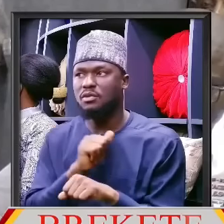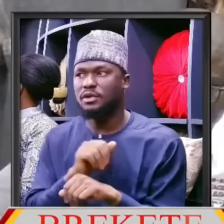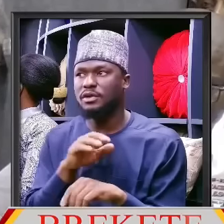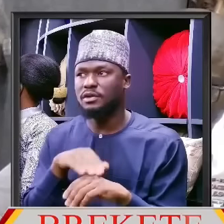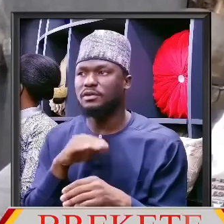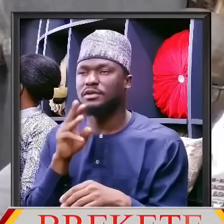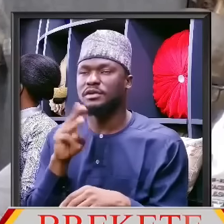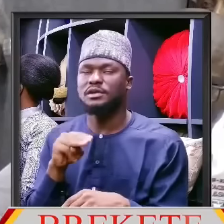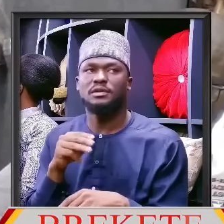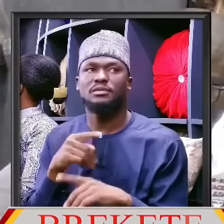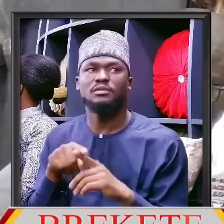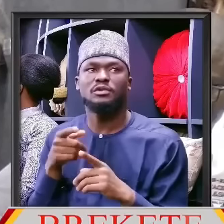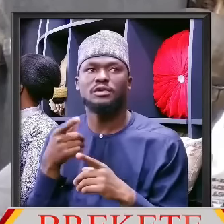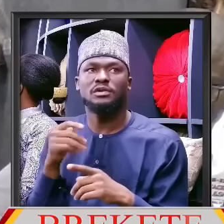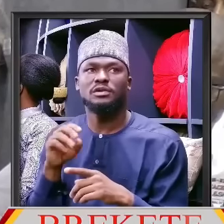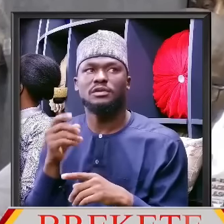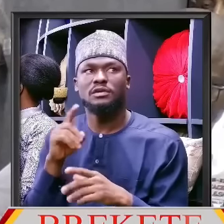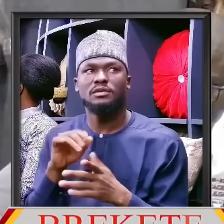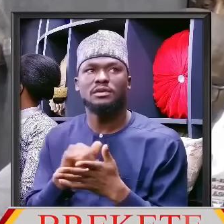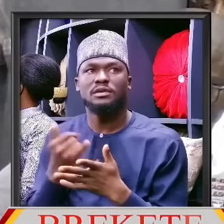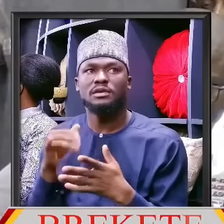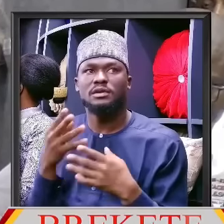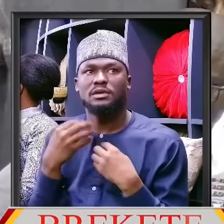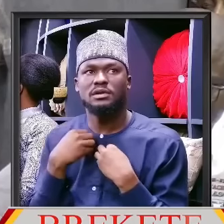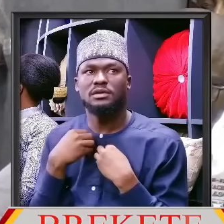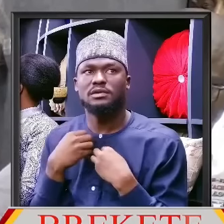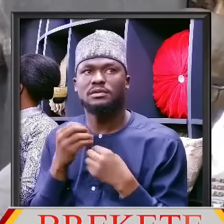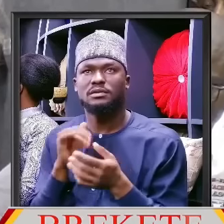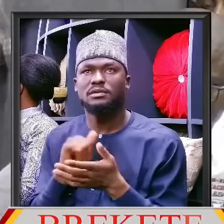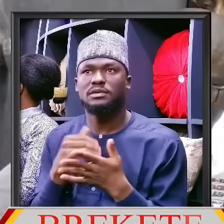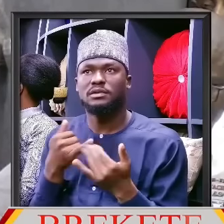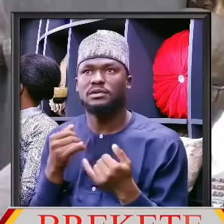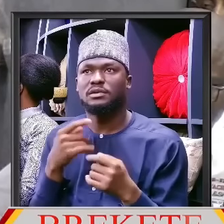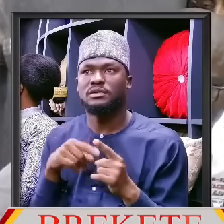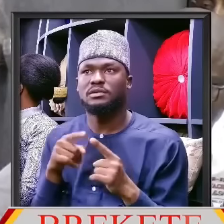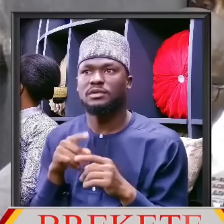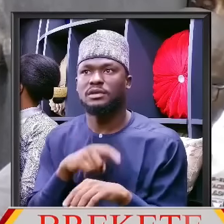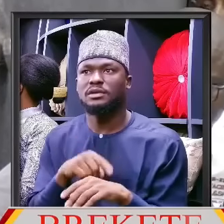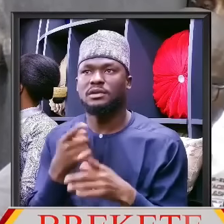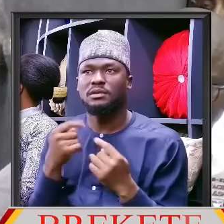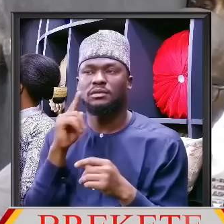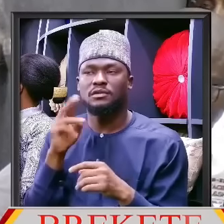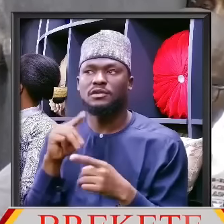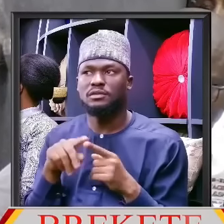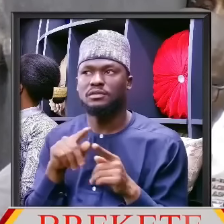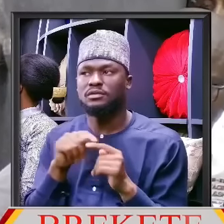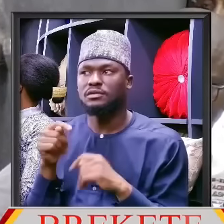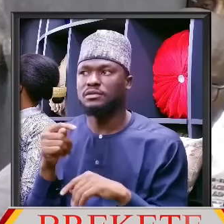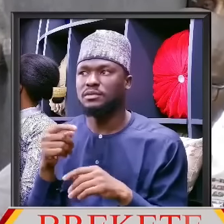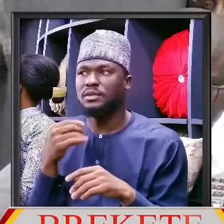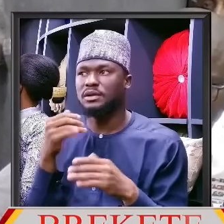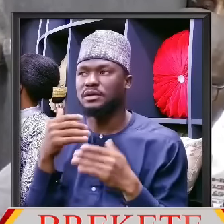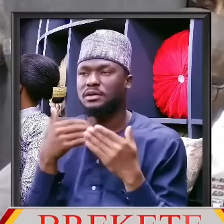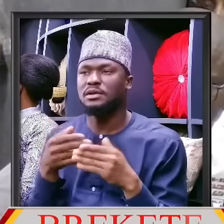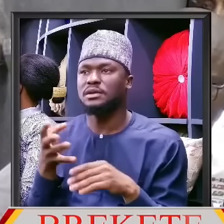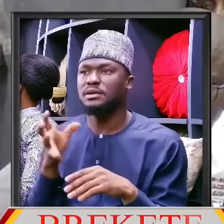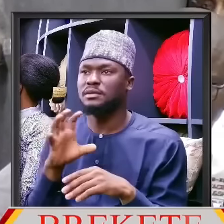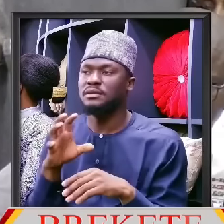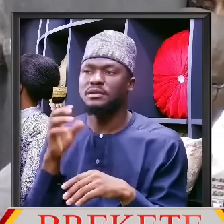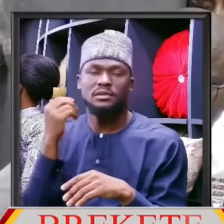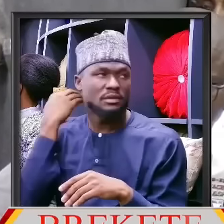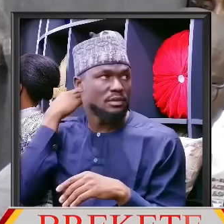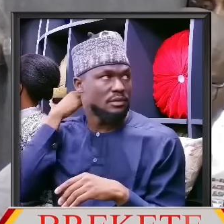teacher. But we don't want to make them stagnate. So that, for example, now, when it's the time reach for them to transfer, it's already reached 500. Instead of them to